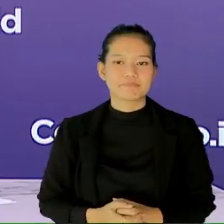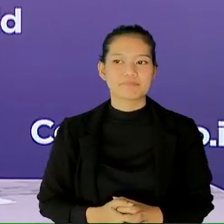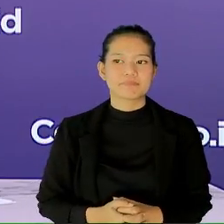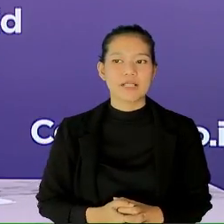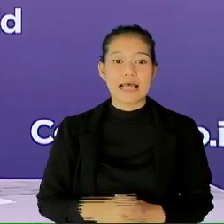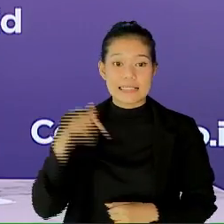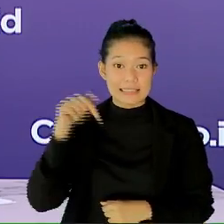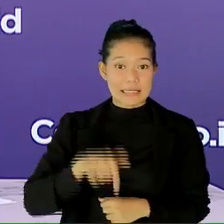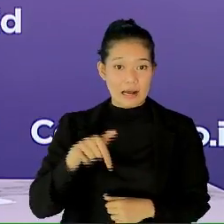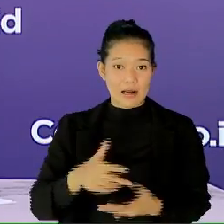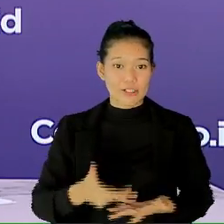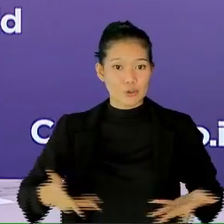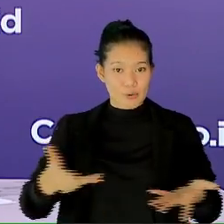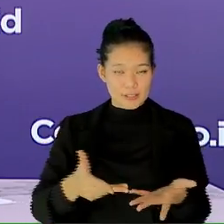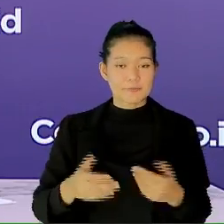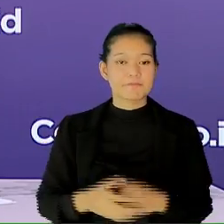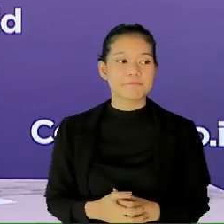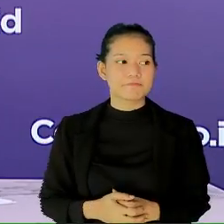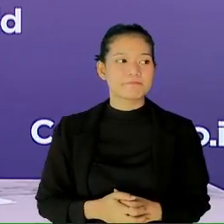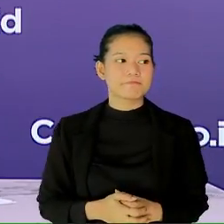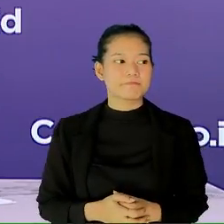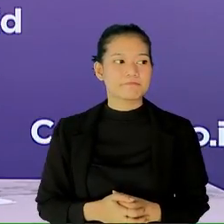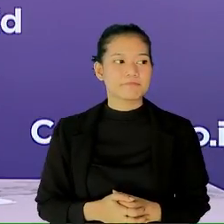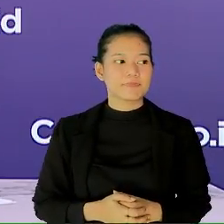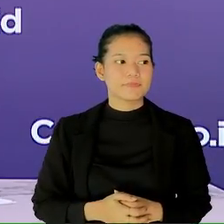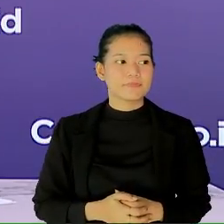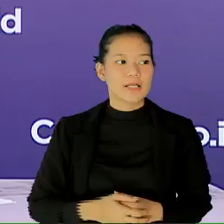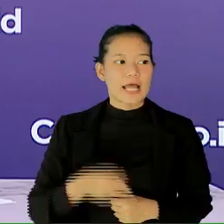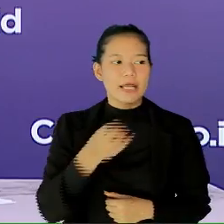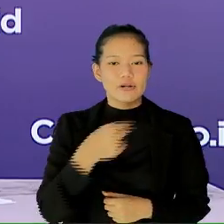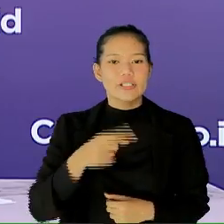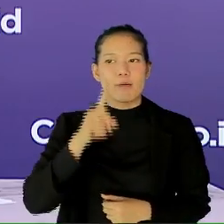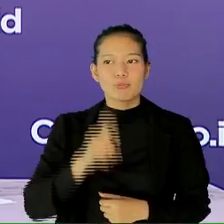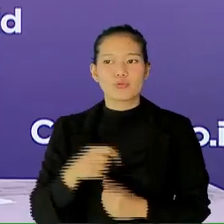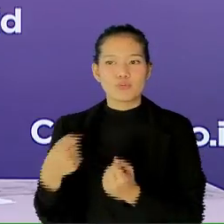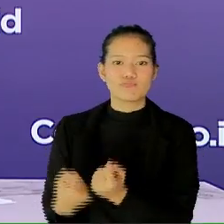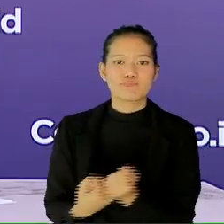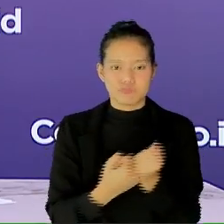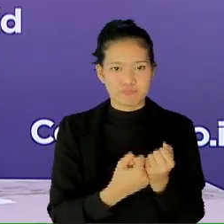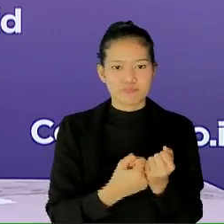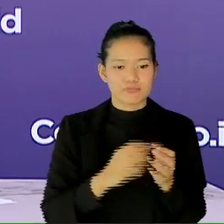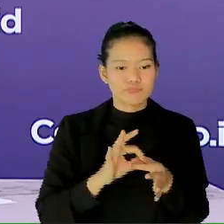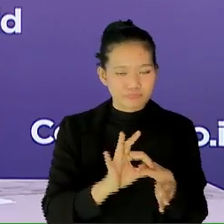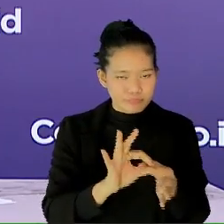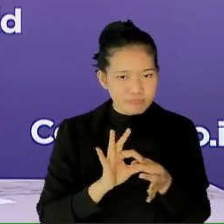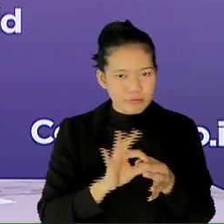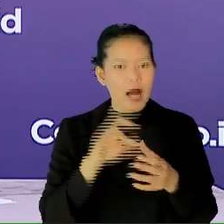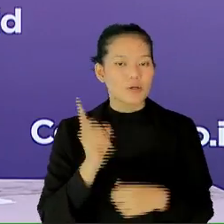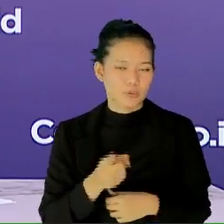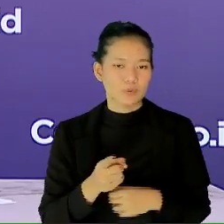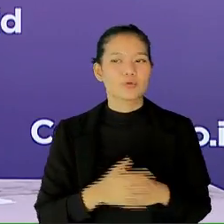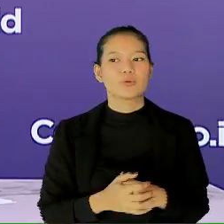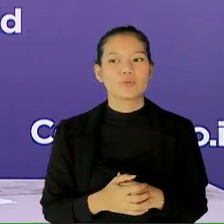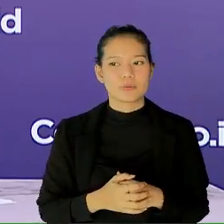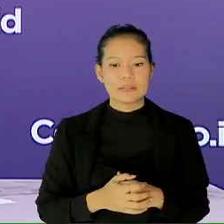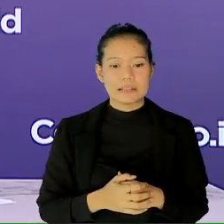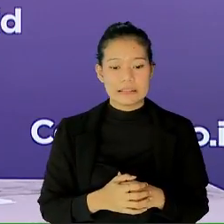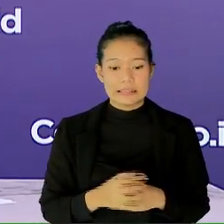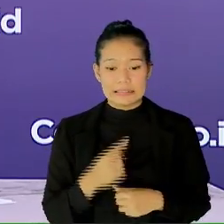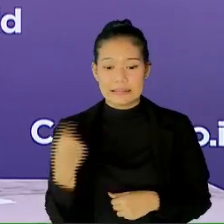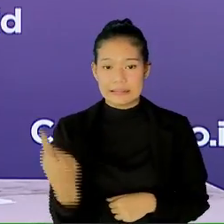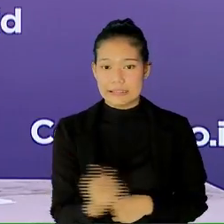And currently, the nation must support and help each other. Each of